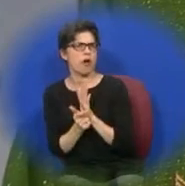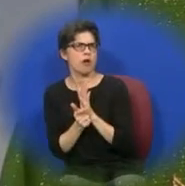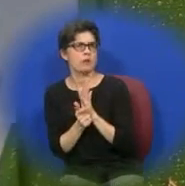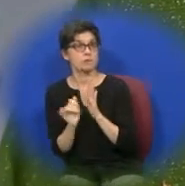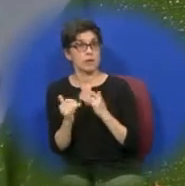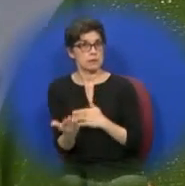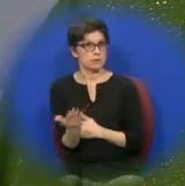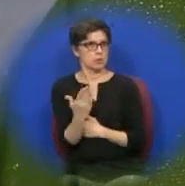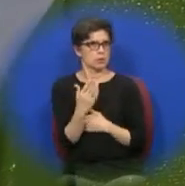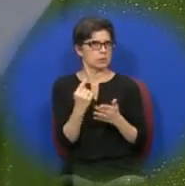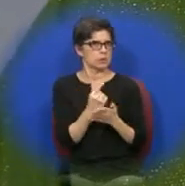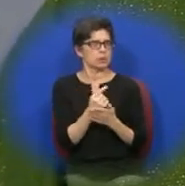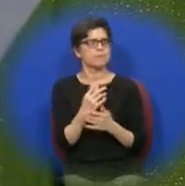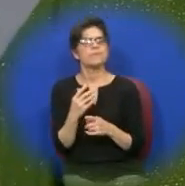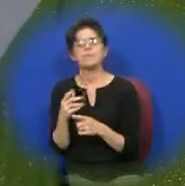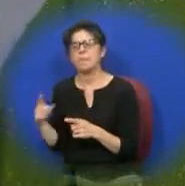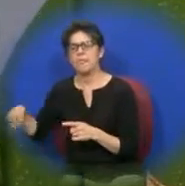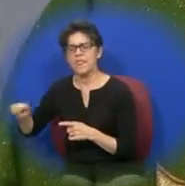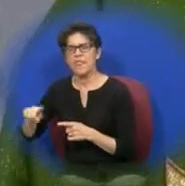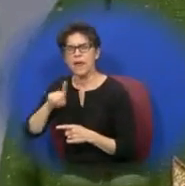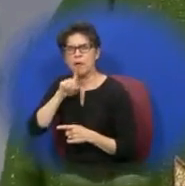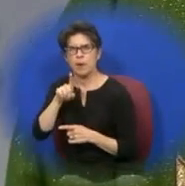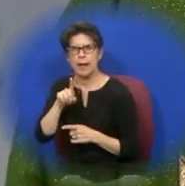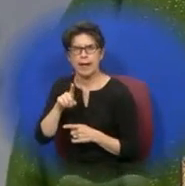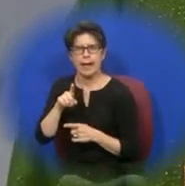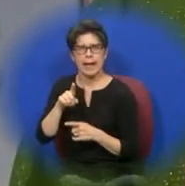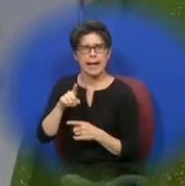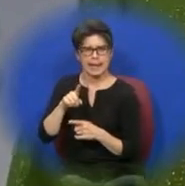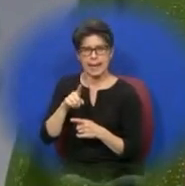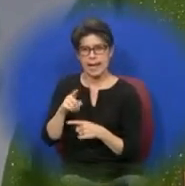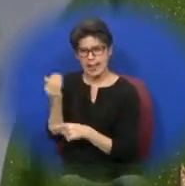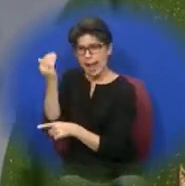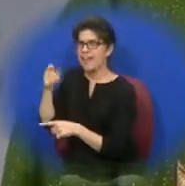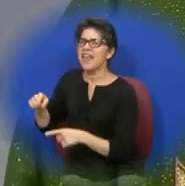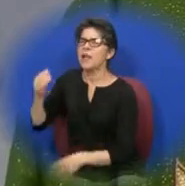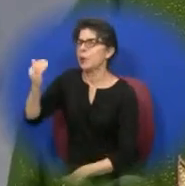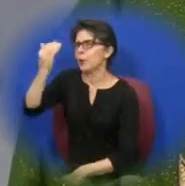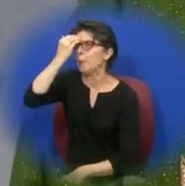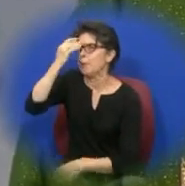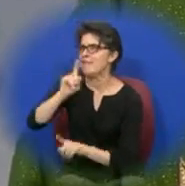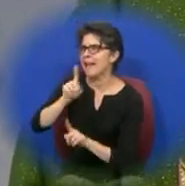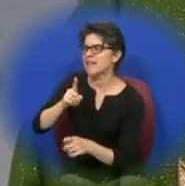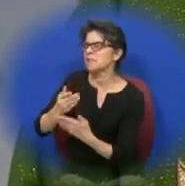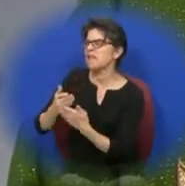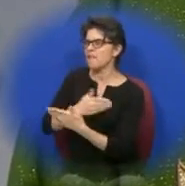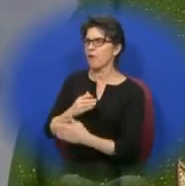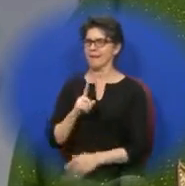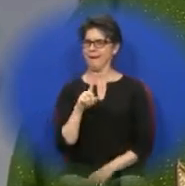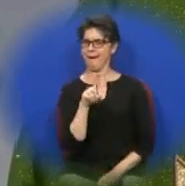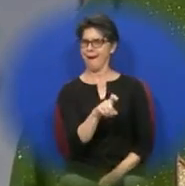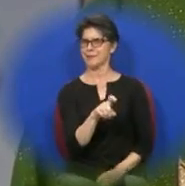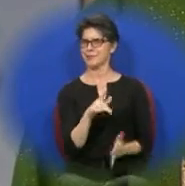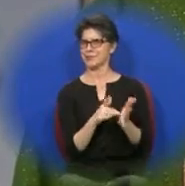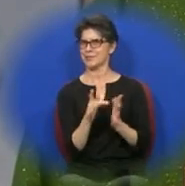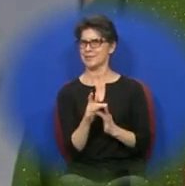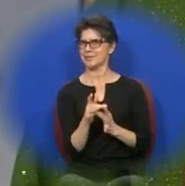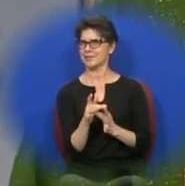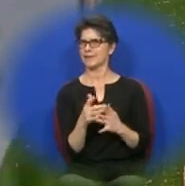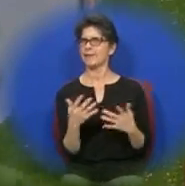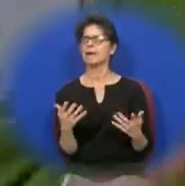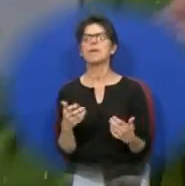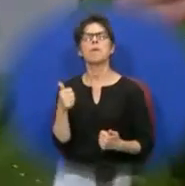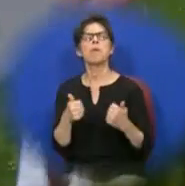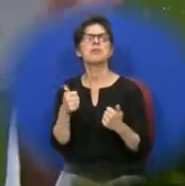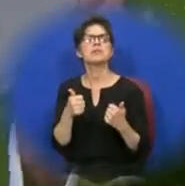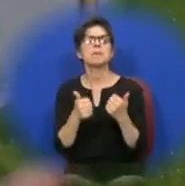morning's gospel, is that they really certainly knew the answer before they even asked Jesus, which is the greatest